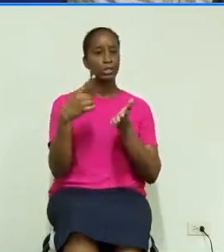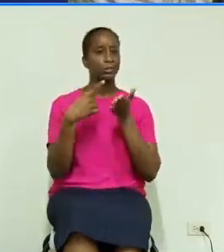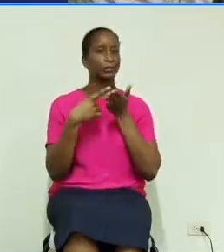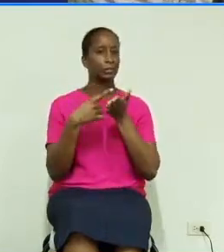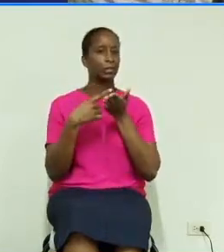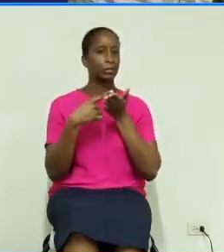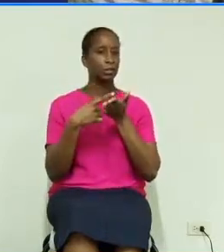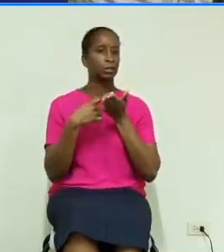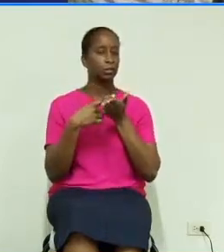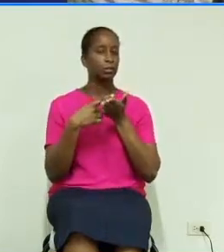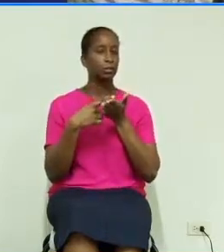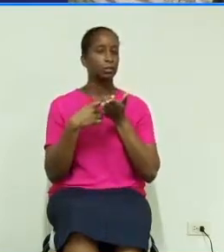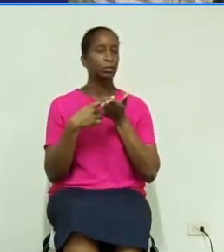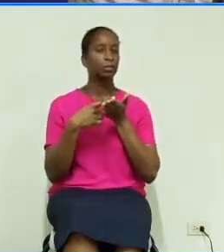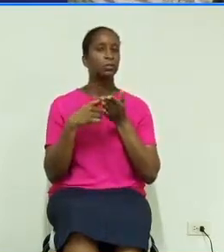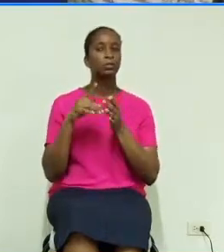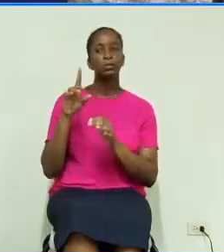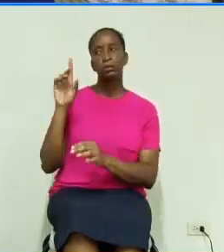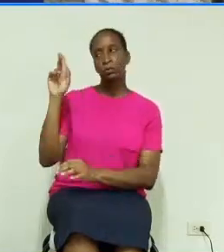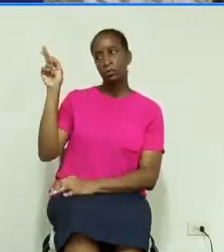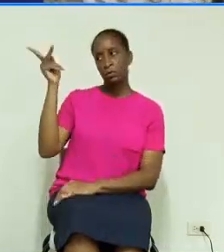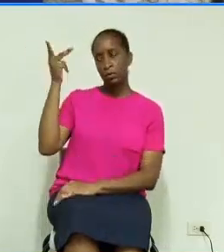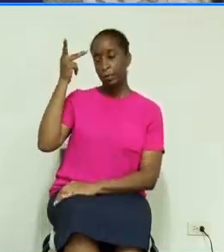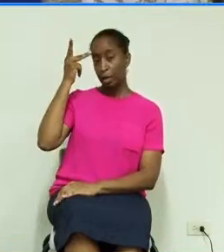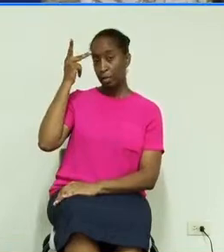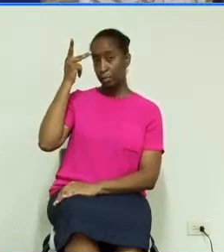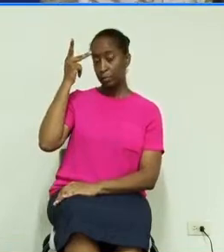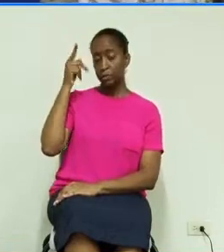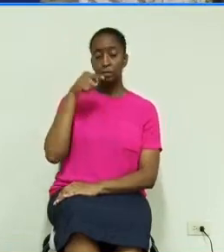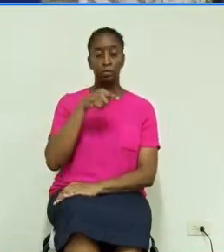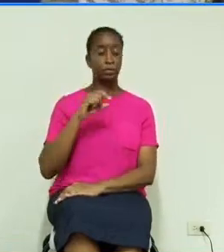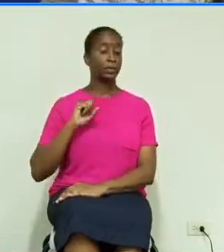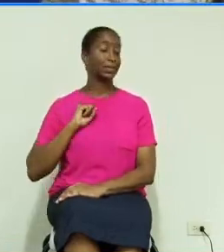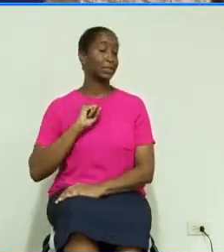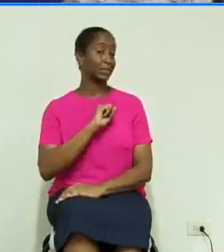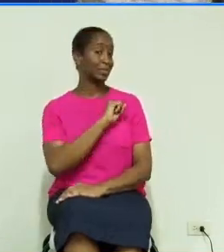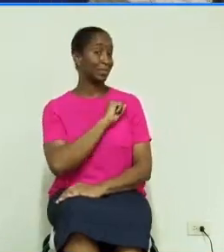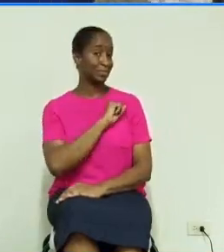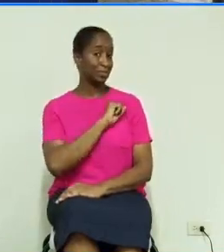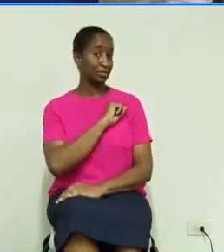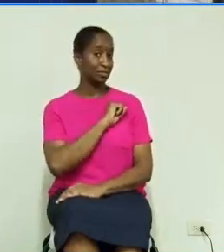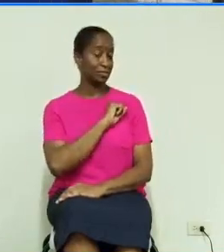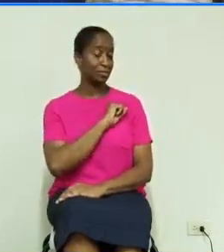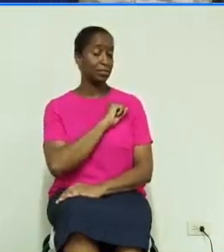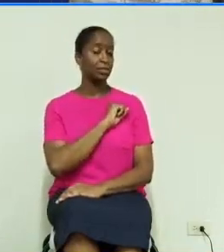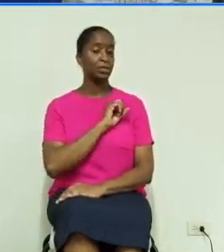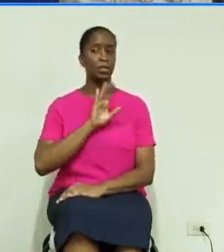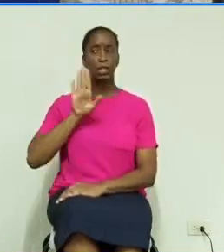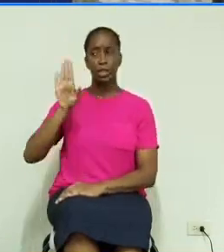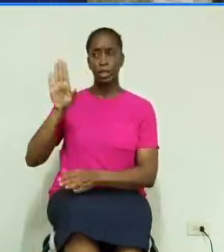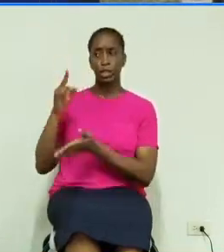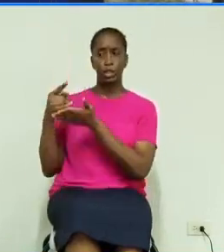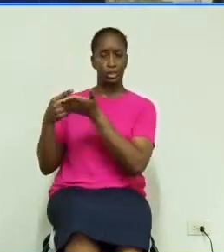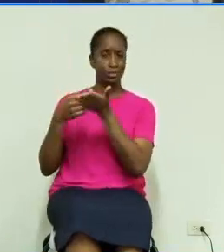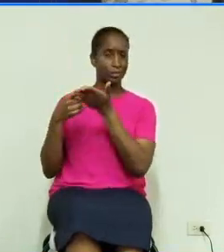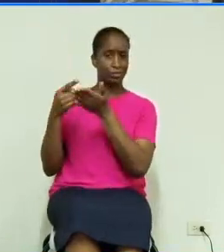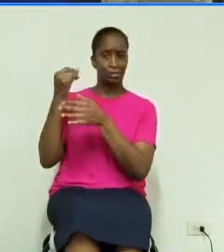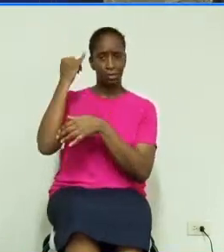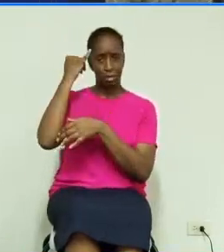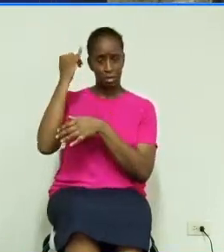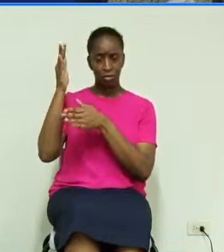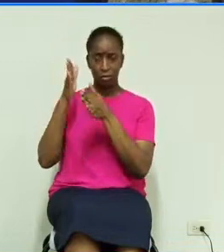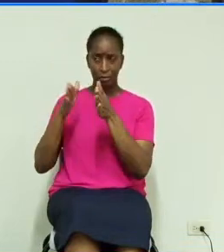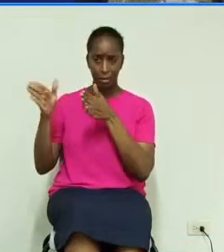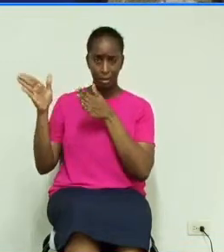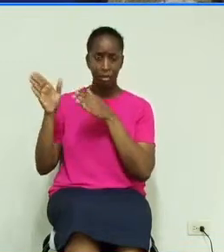of the debate. And I wanted to ask her, therefore, what interest groups or skill sets